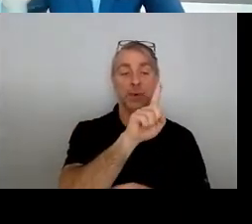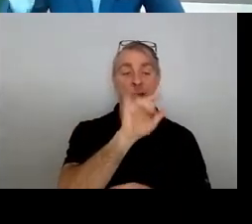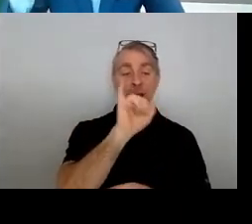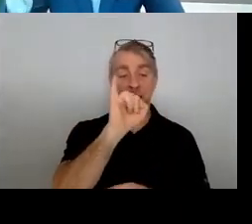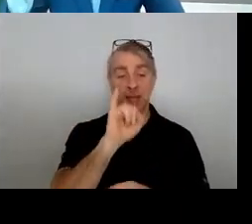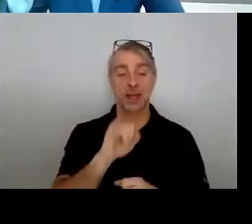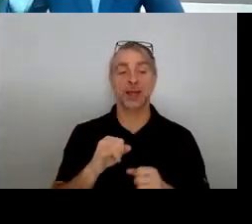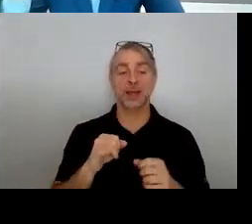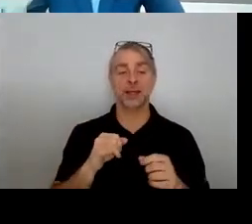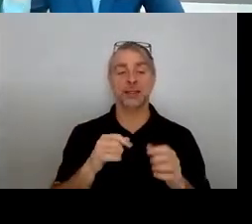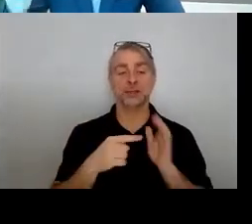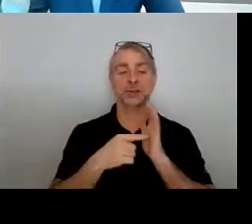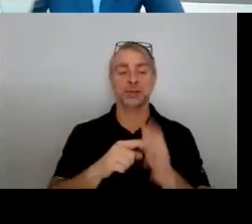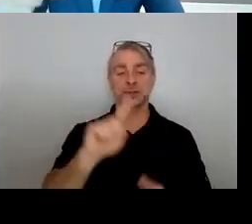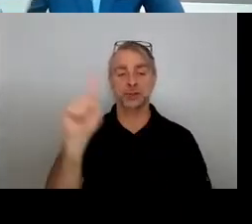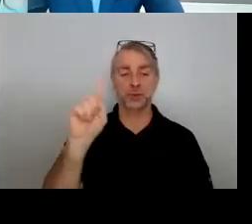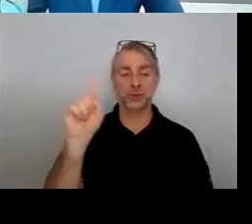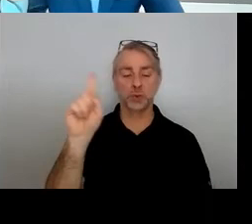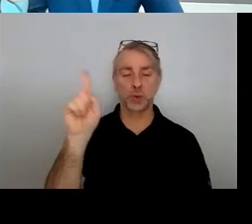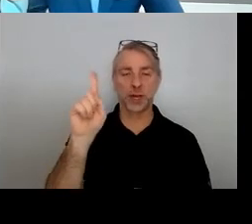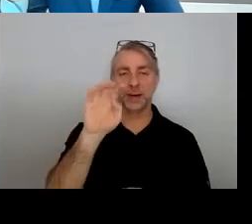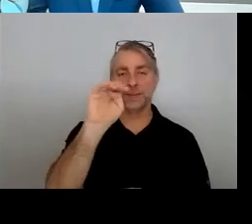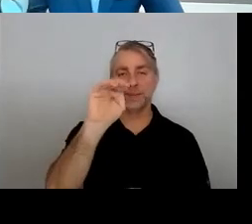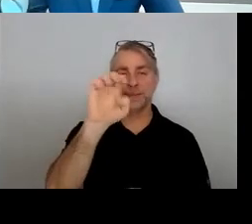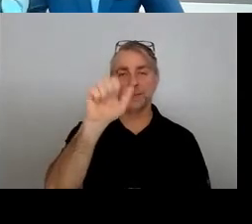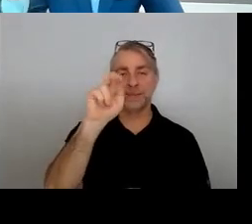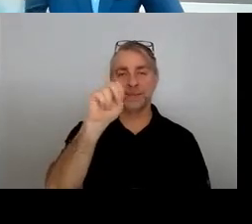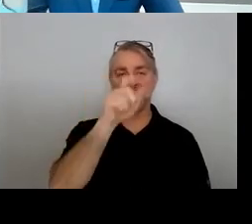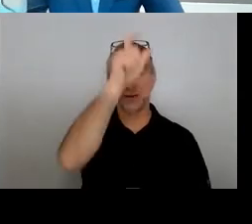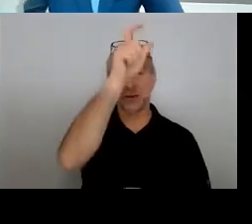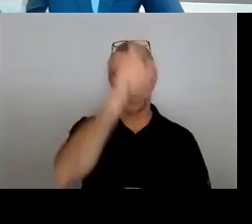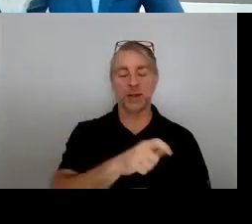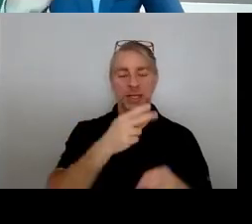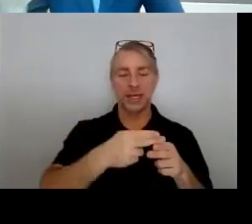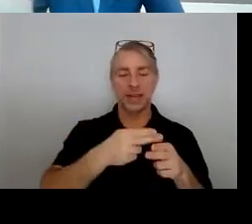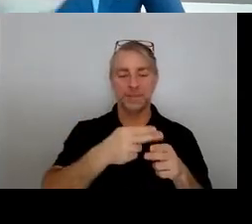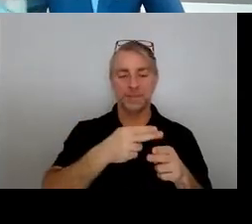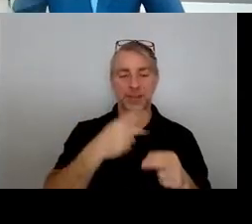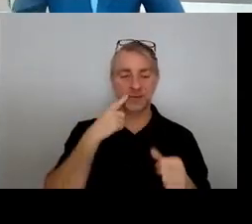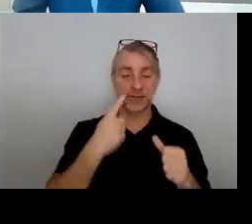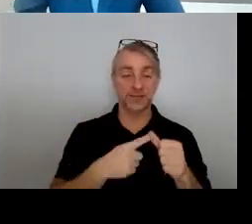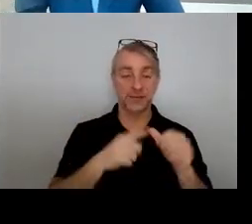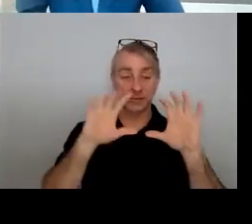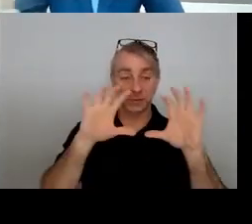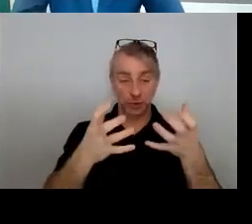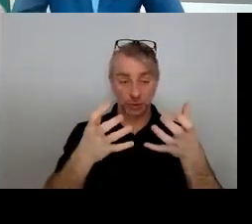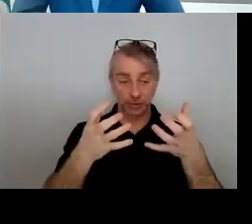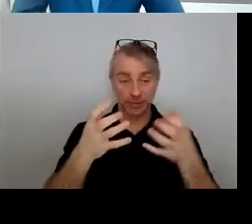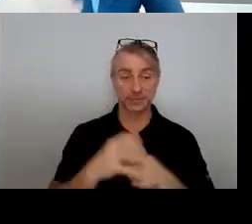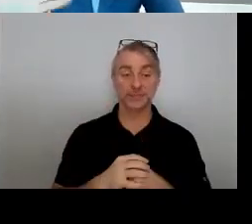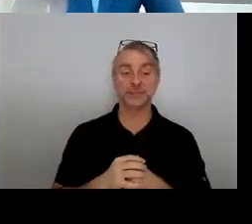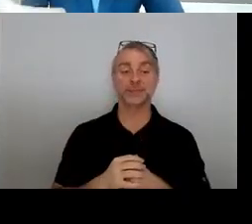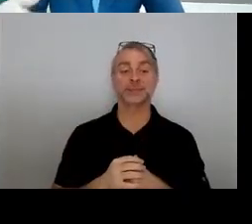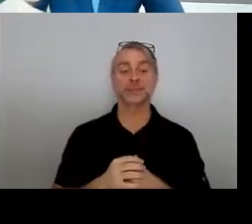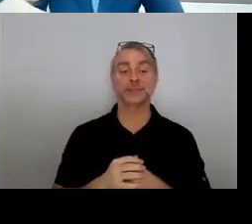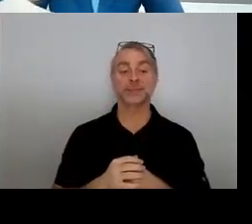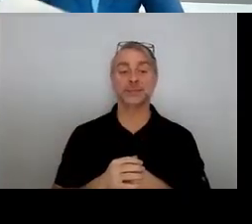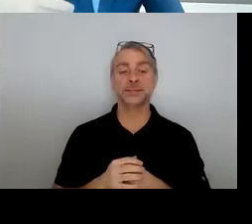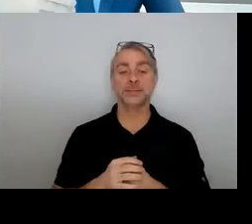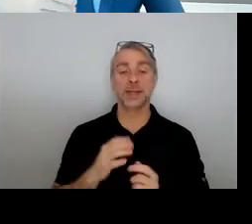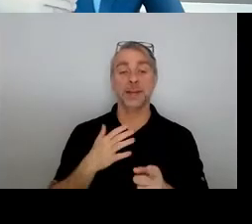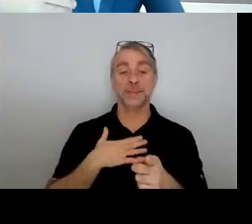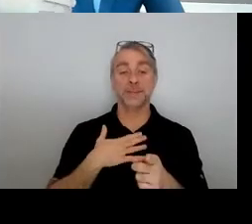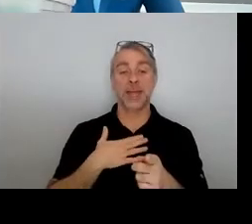of what's the column name of the mean of the first group. And in the case of this example, my data